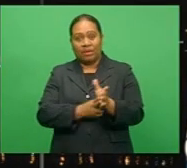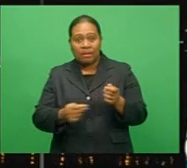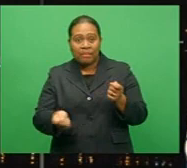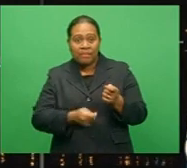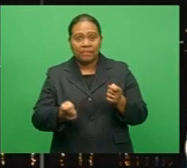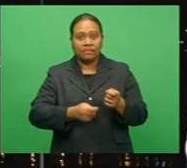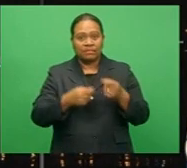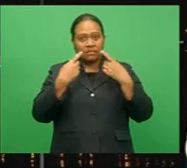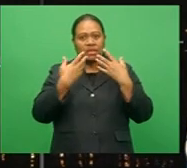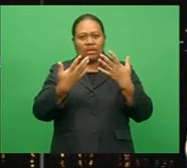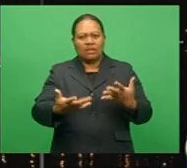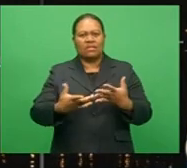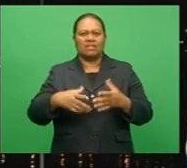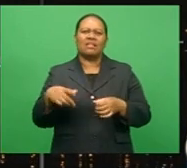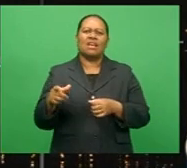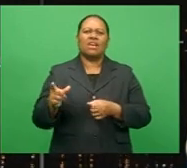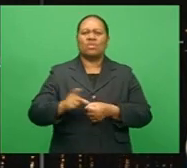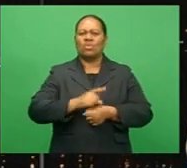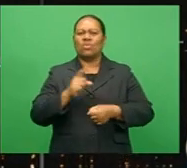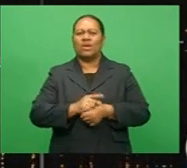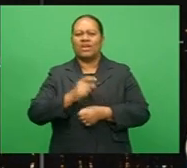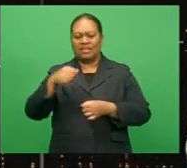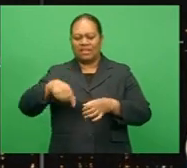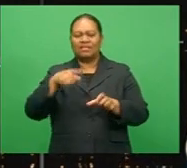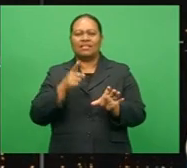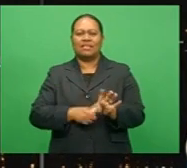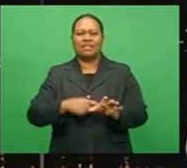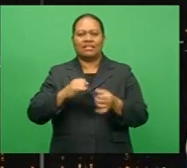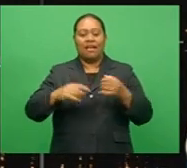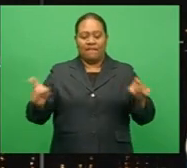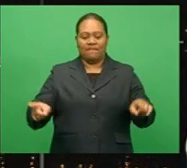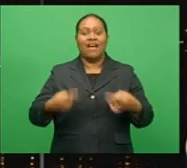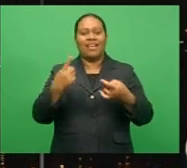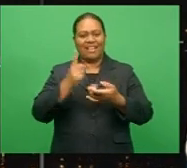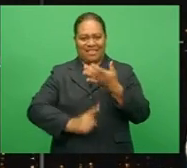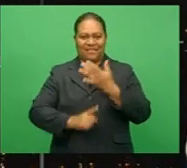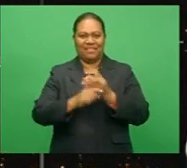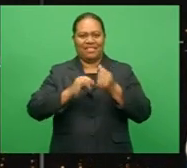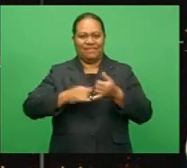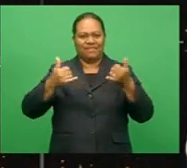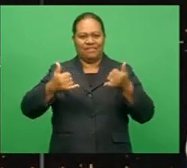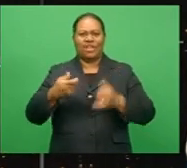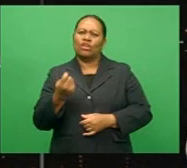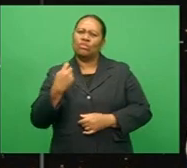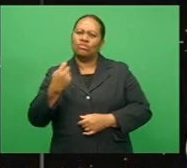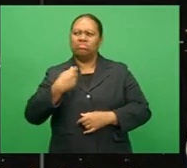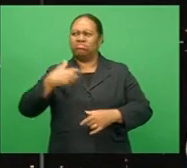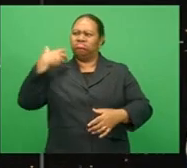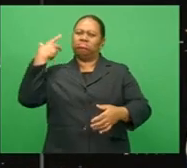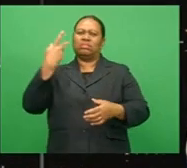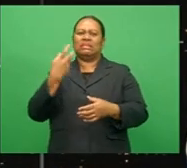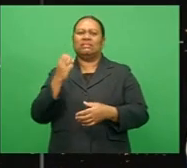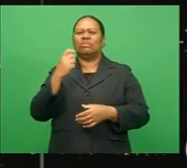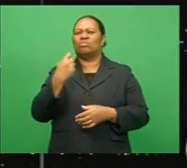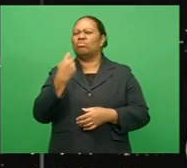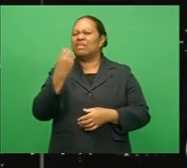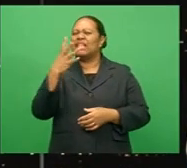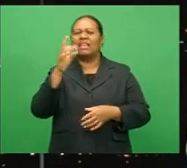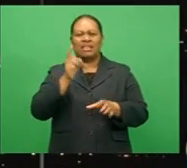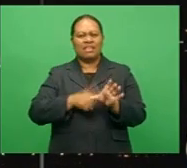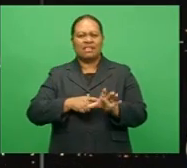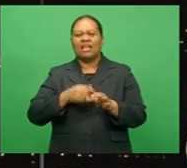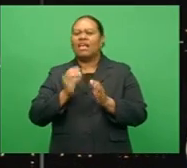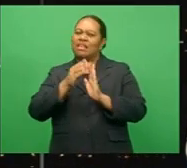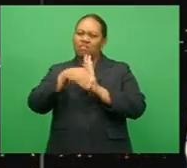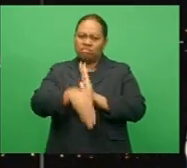Naitasiri will be out to create its own legacy in the 2020 Skipper Cup final. It has almost been a decade since Naitasiri last won a